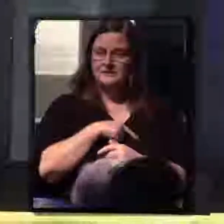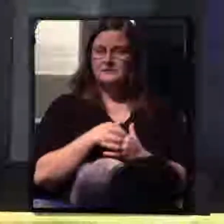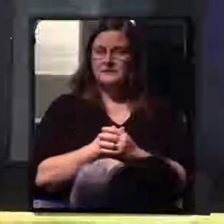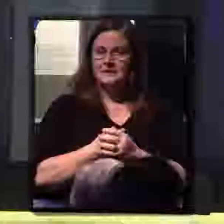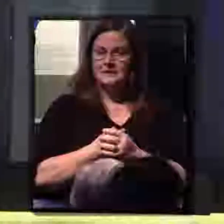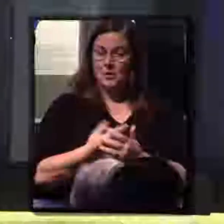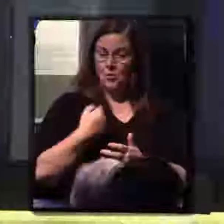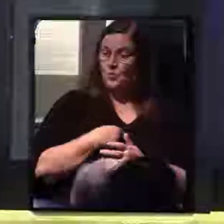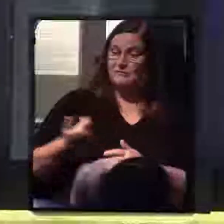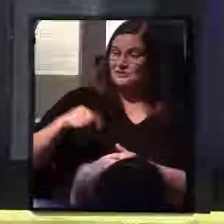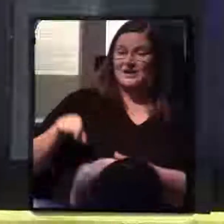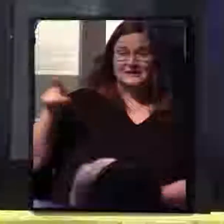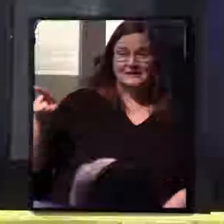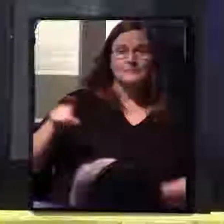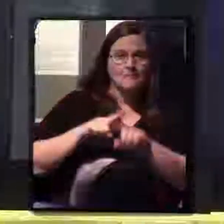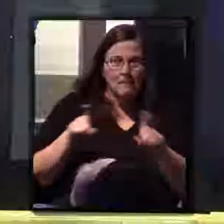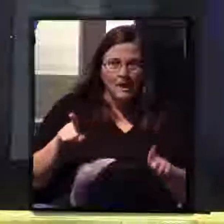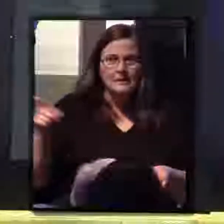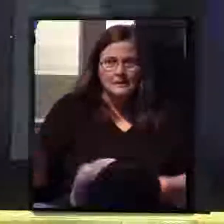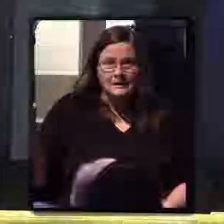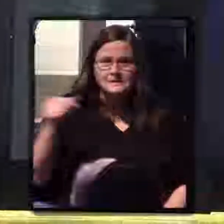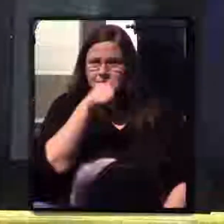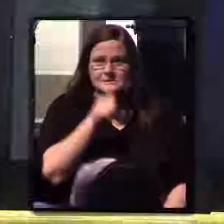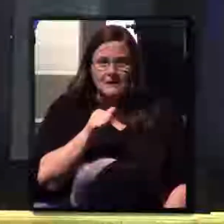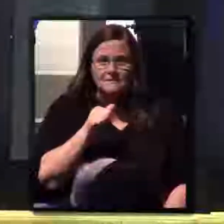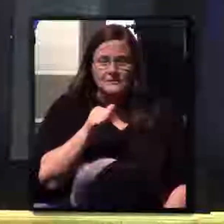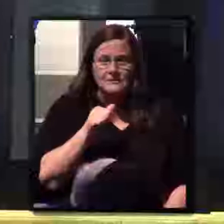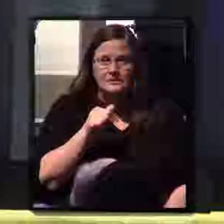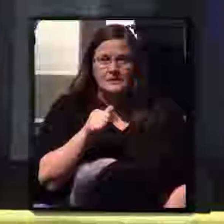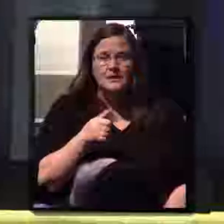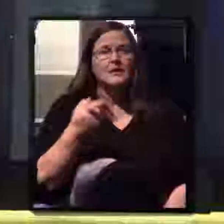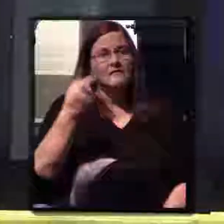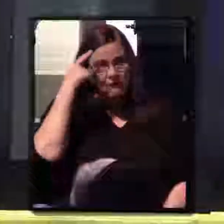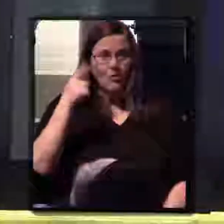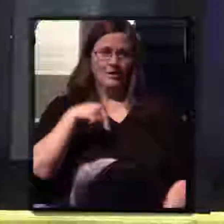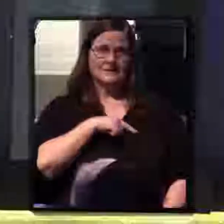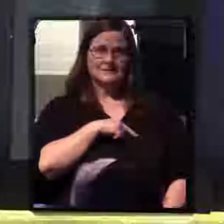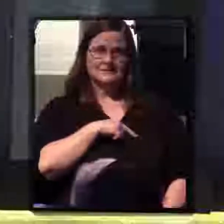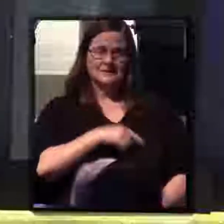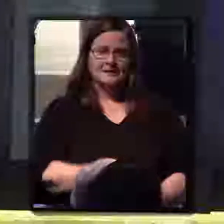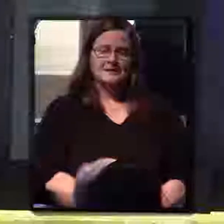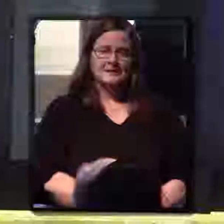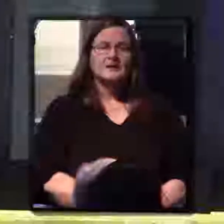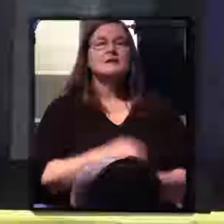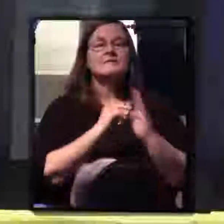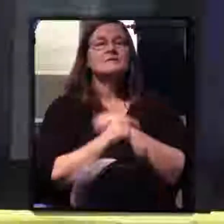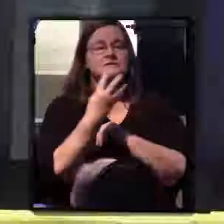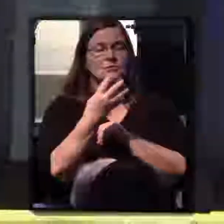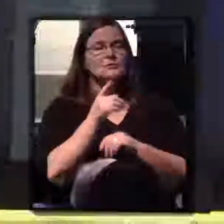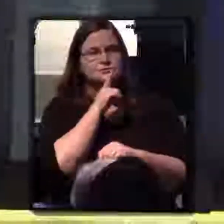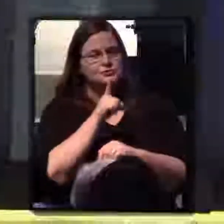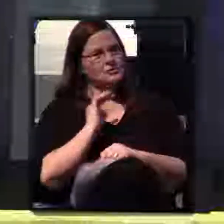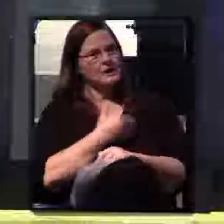suffered for us. He was rejected by us, but he suffered